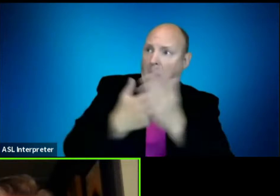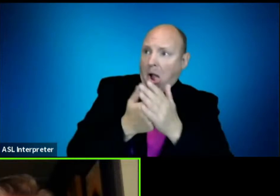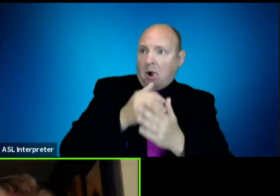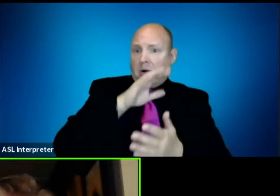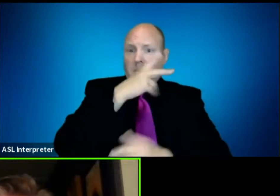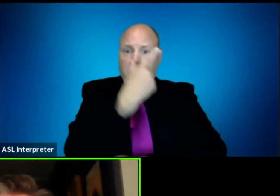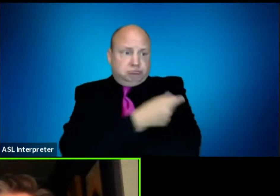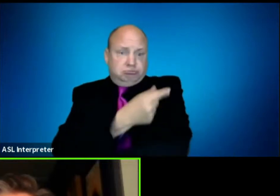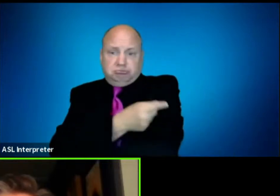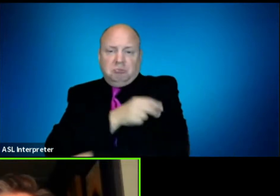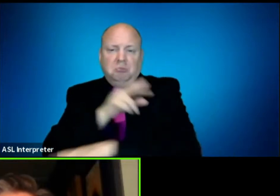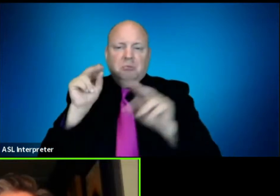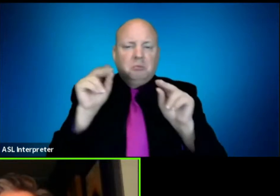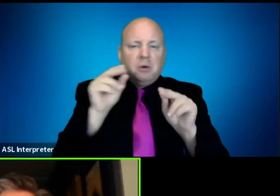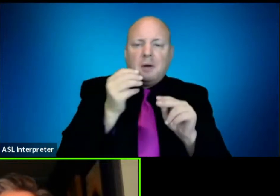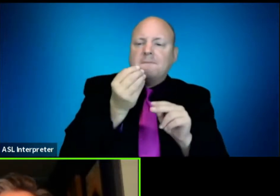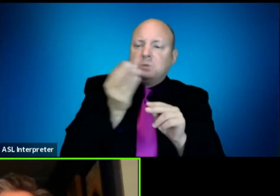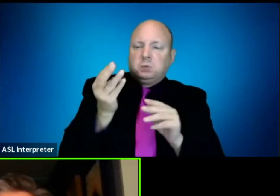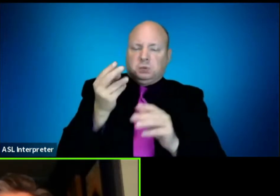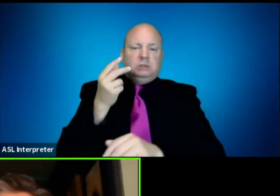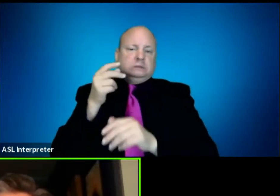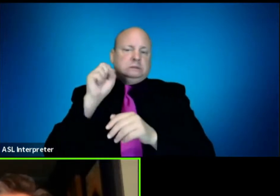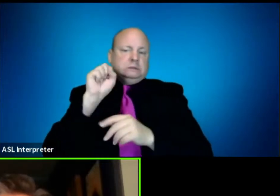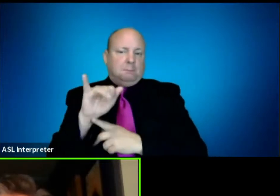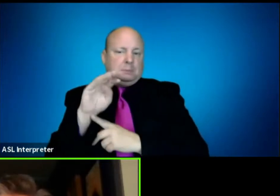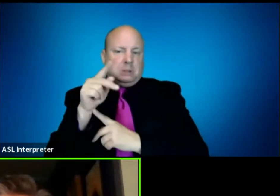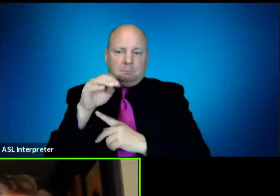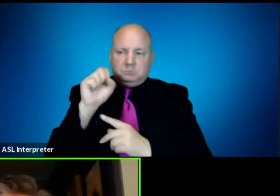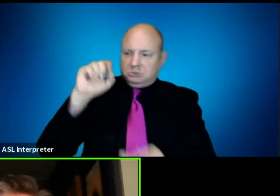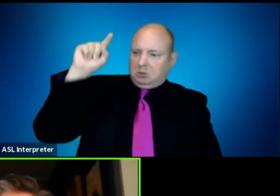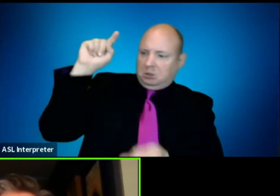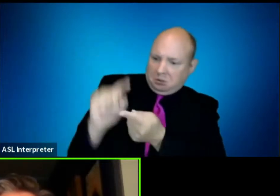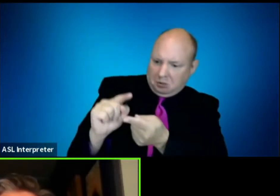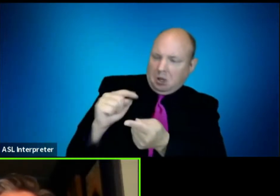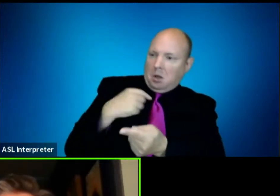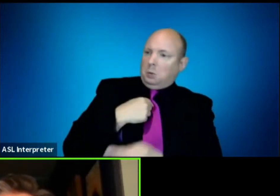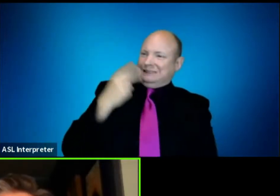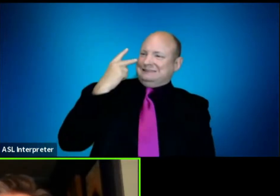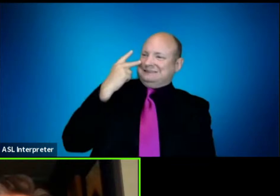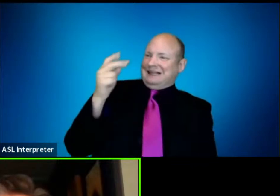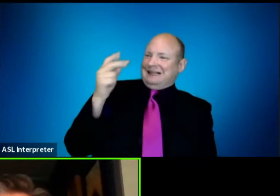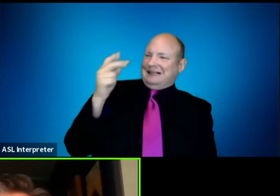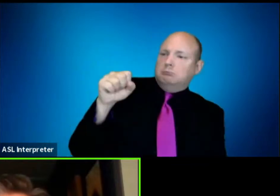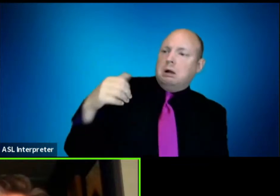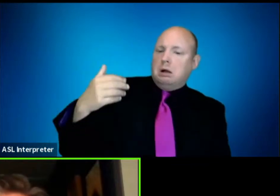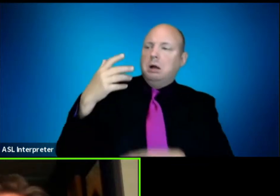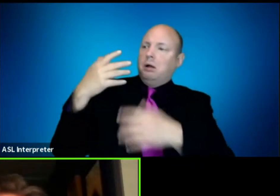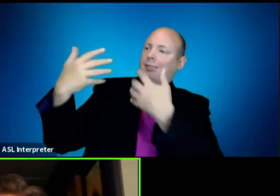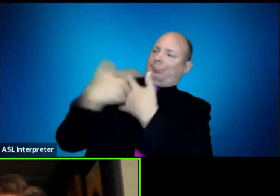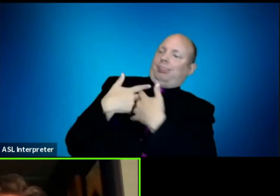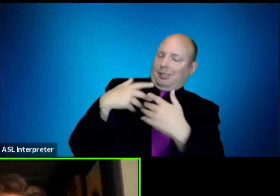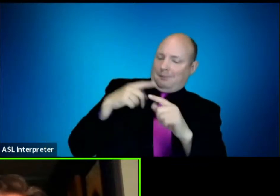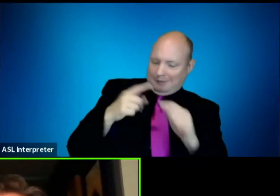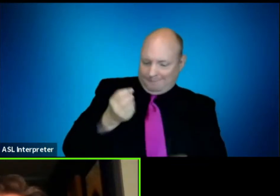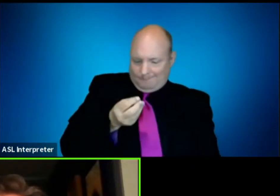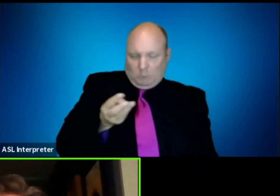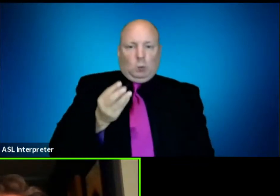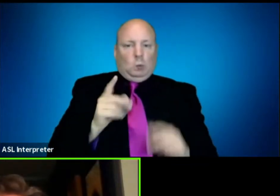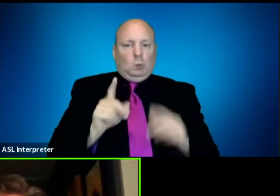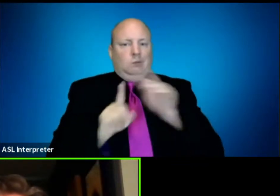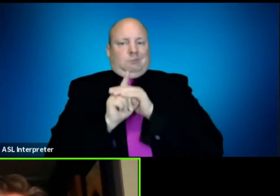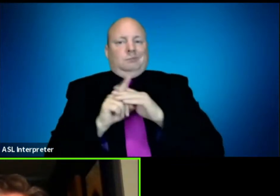likely to be hospitalized than those who are not fully vaccinated. The people who are in the hospital with COVID right now are